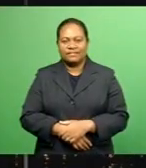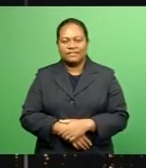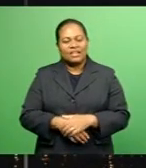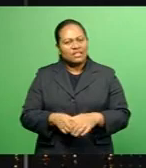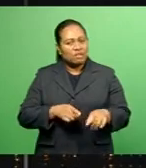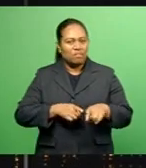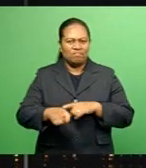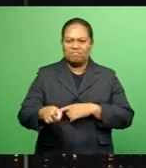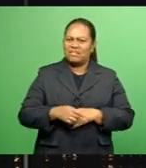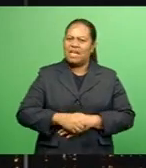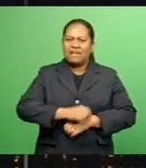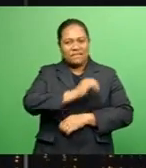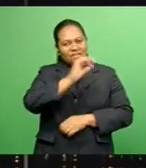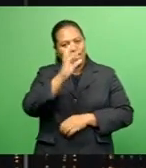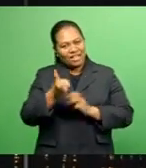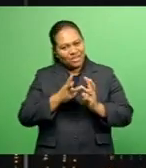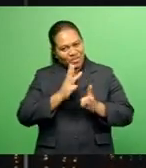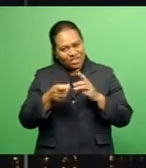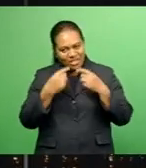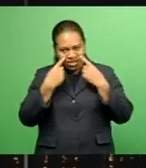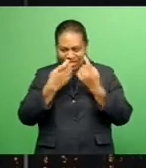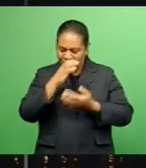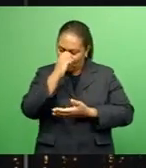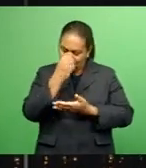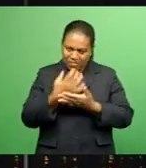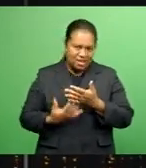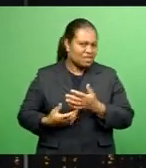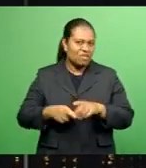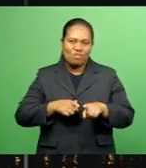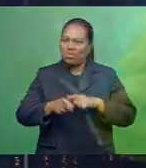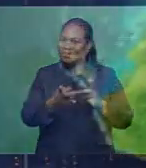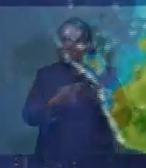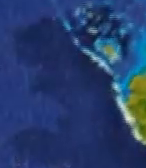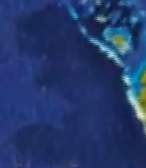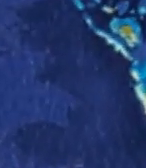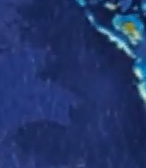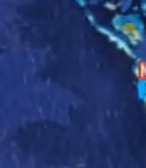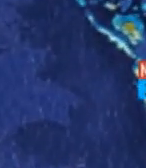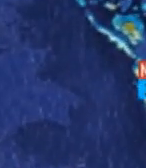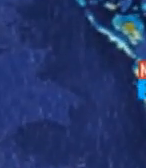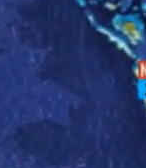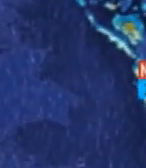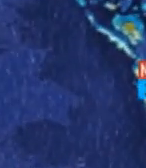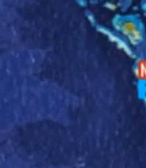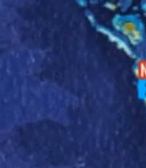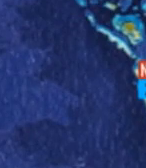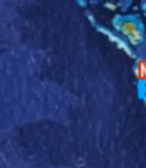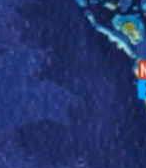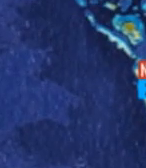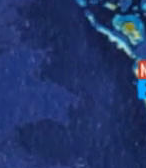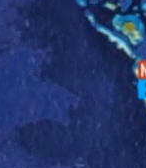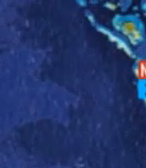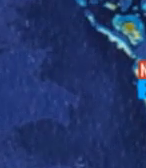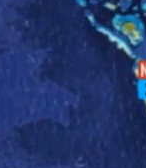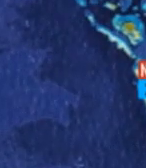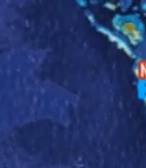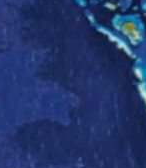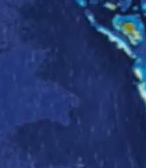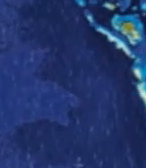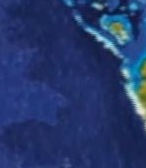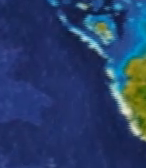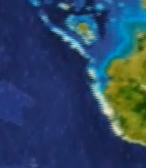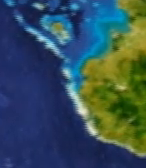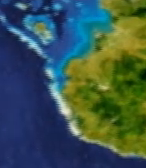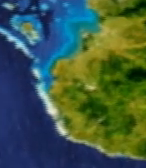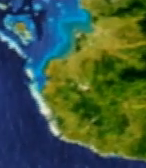Mainly fine weather was experienced over most places today. In the west, mostly warm conditions with a